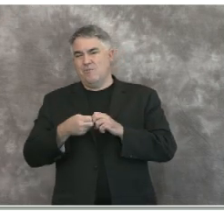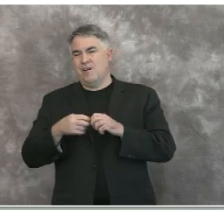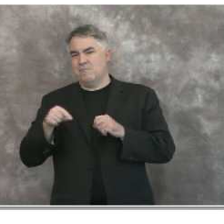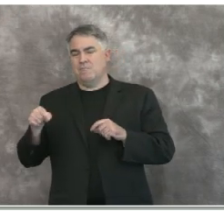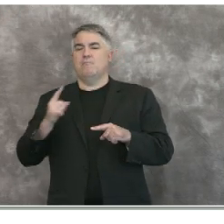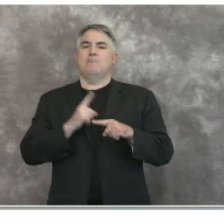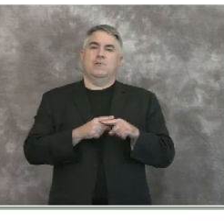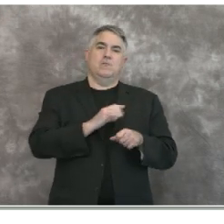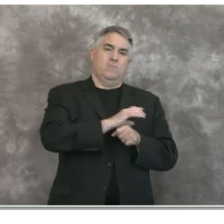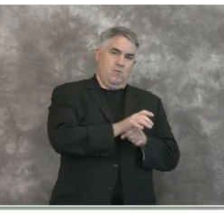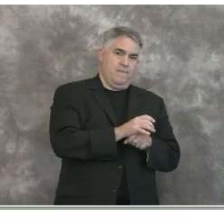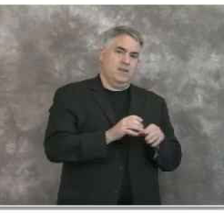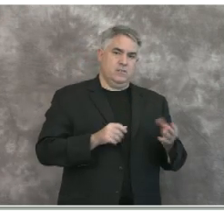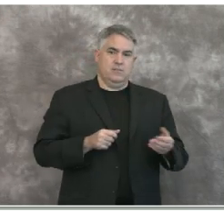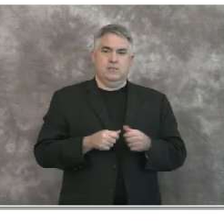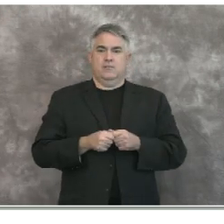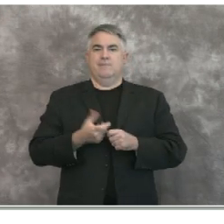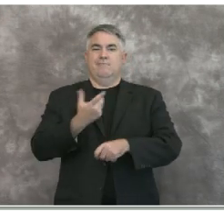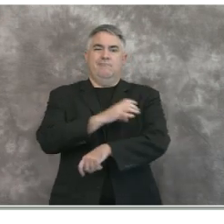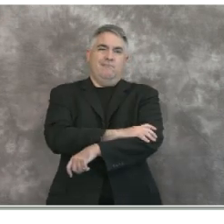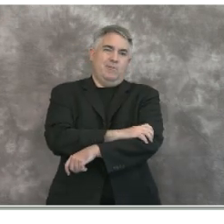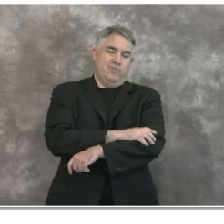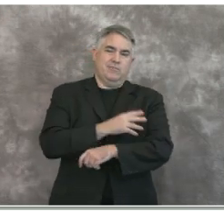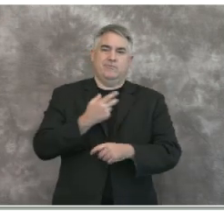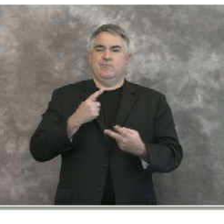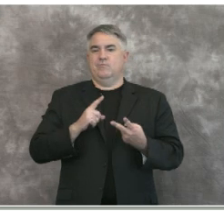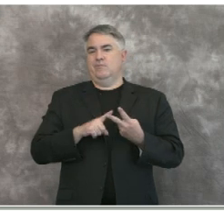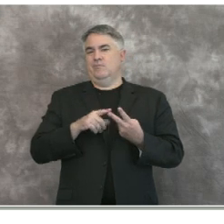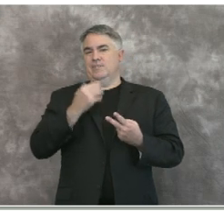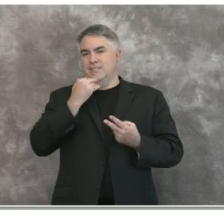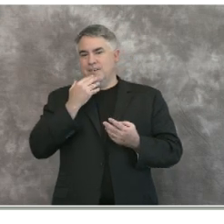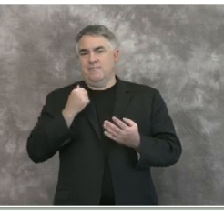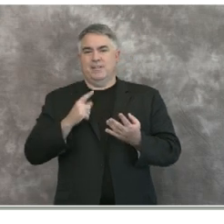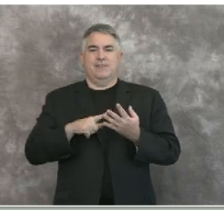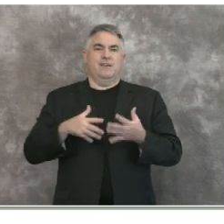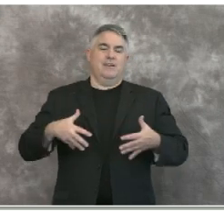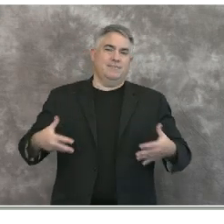as hypertension or diabetes or obesity.